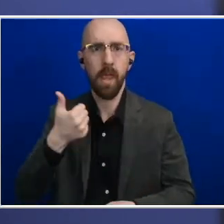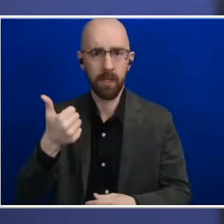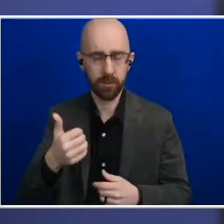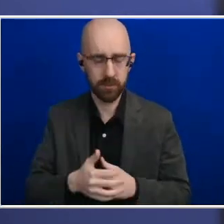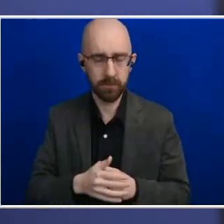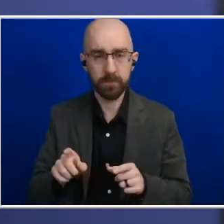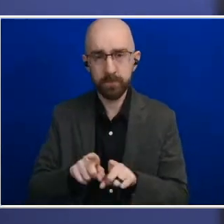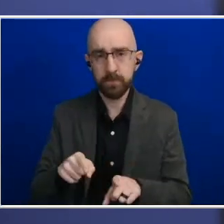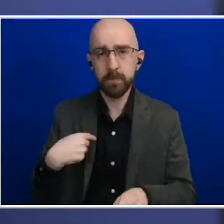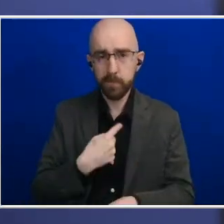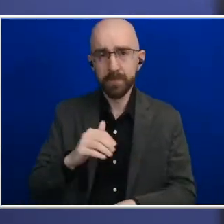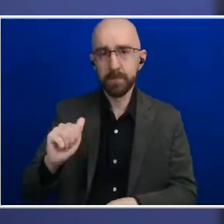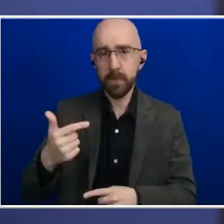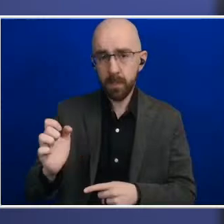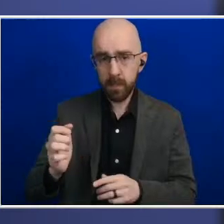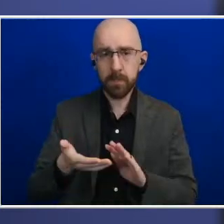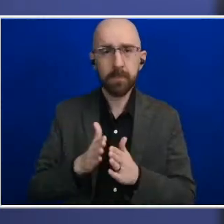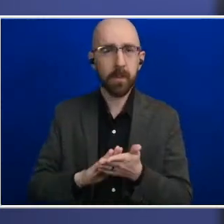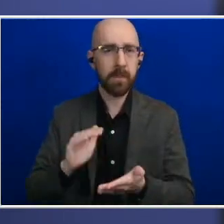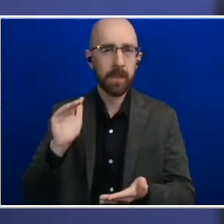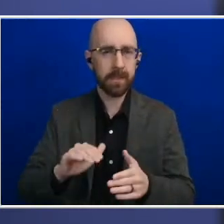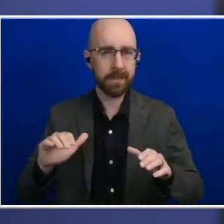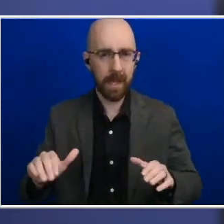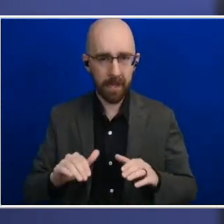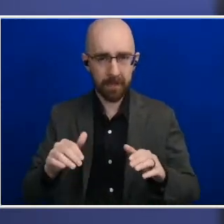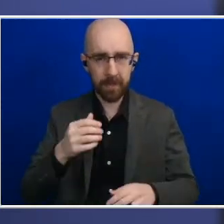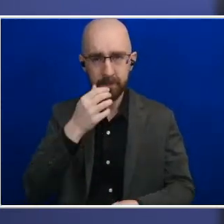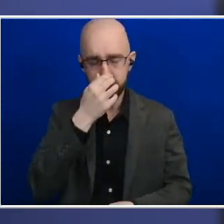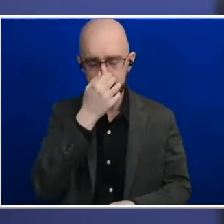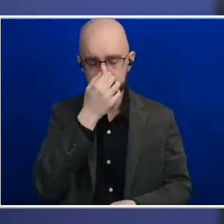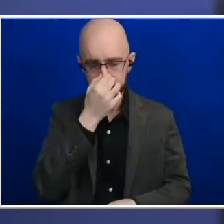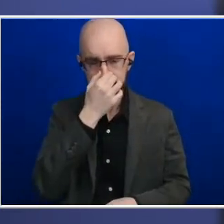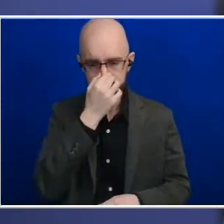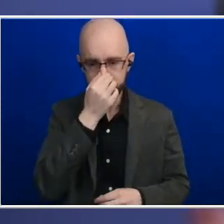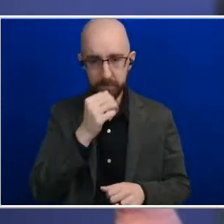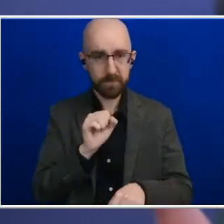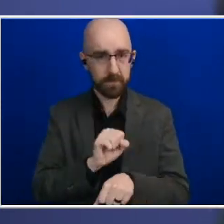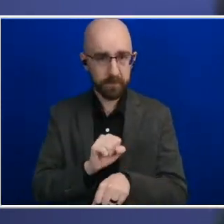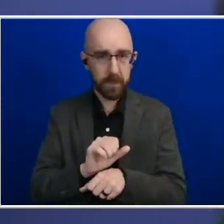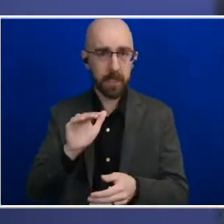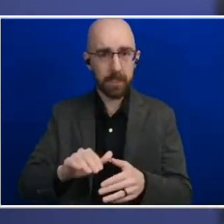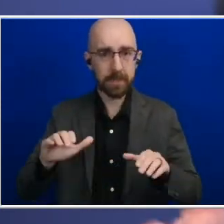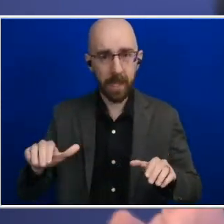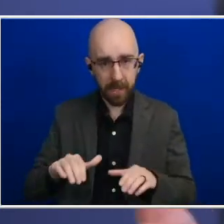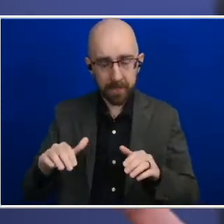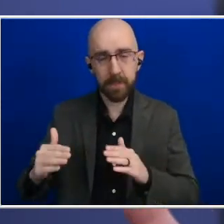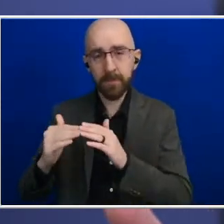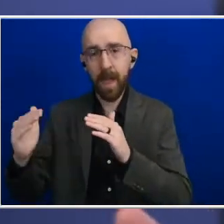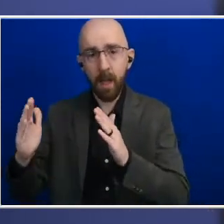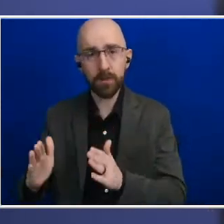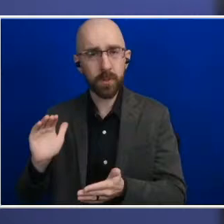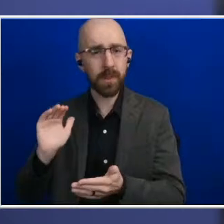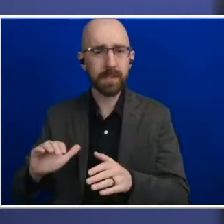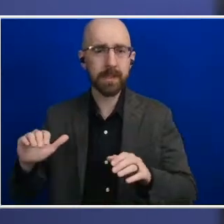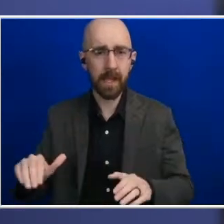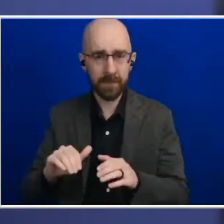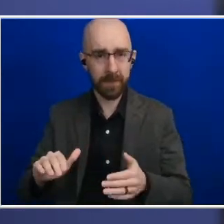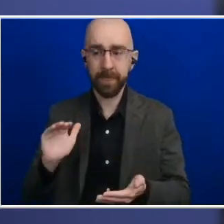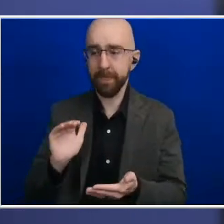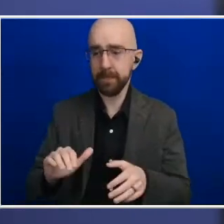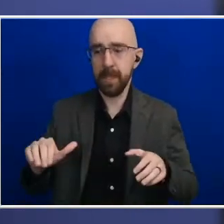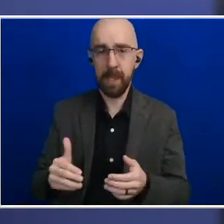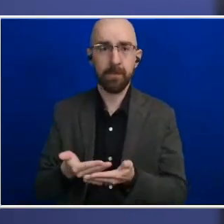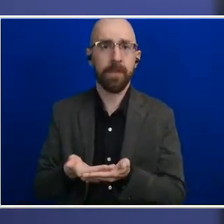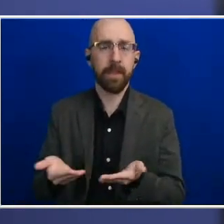us become less active. We have less active jobs, we have less active households, we just do less active things, and that's the